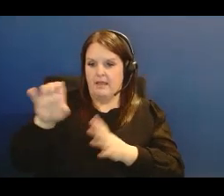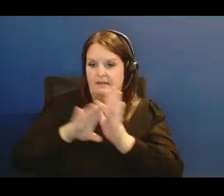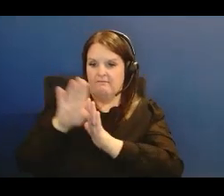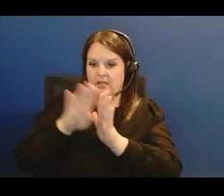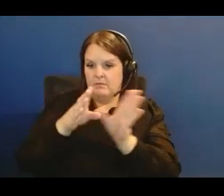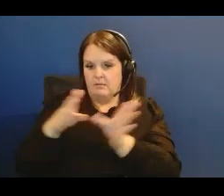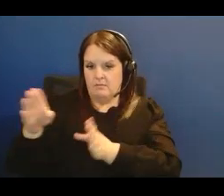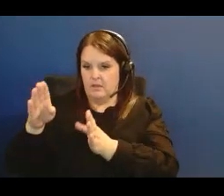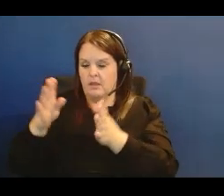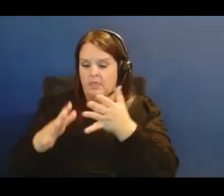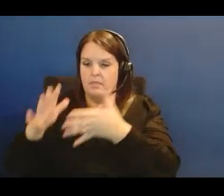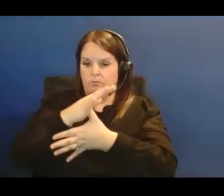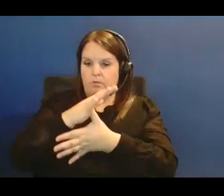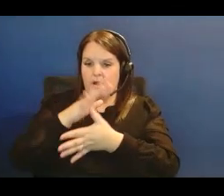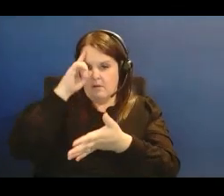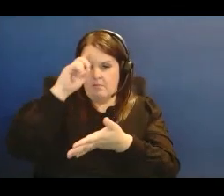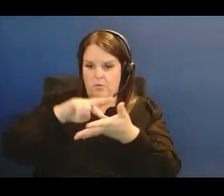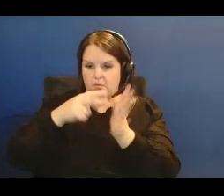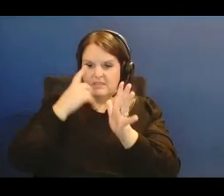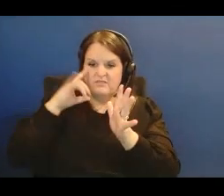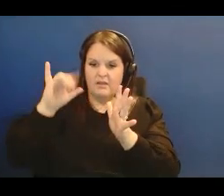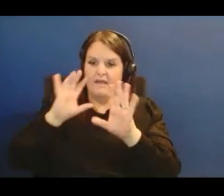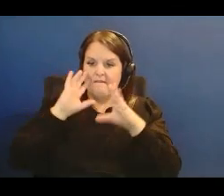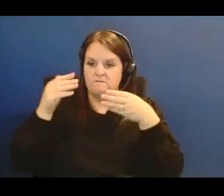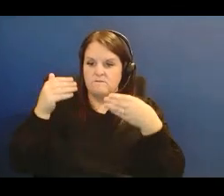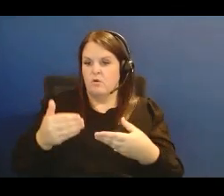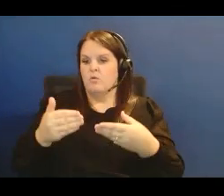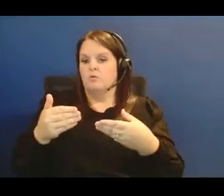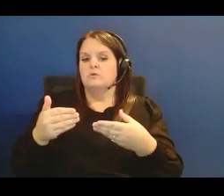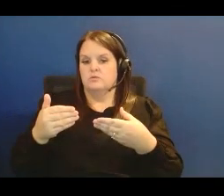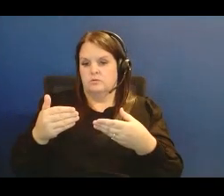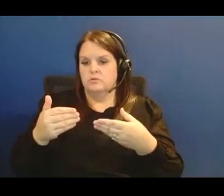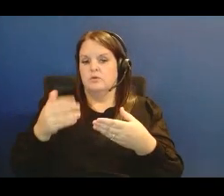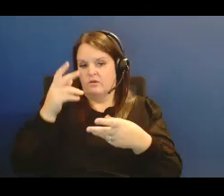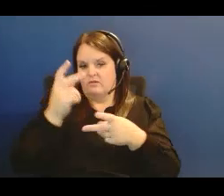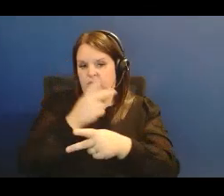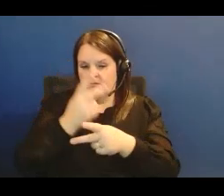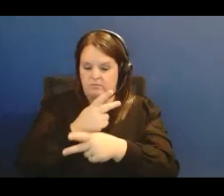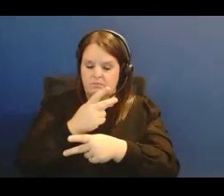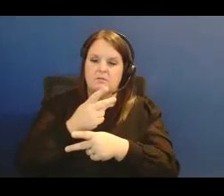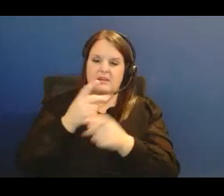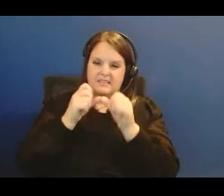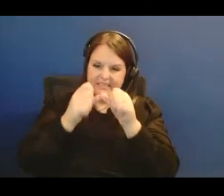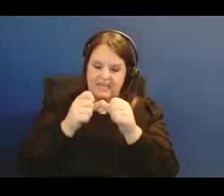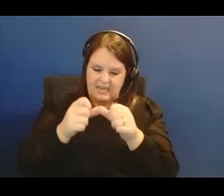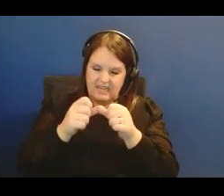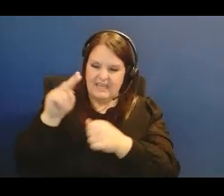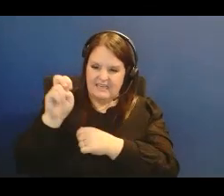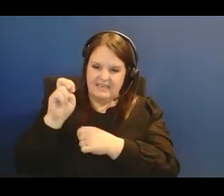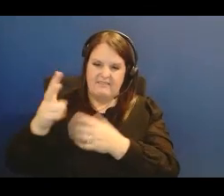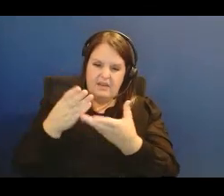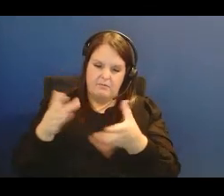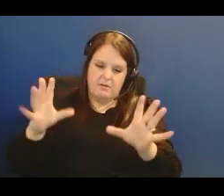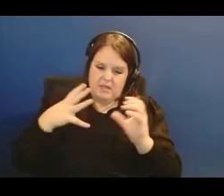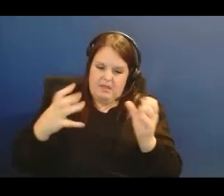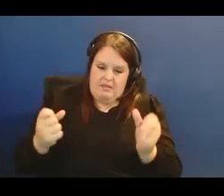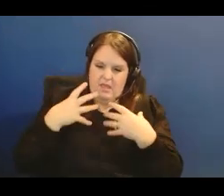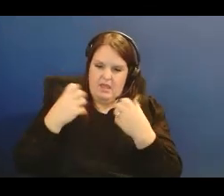The primary purpose of this focuses on strengthening, amplifying, and sustaining Nevada's public health and